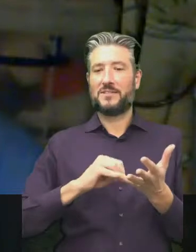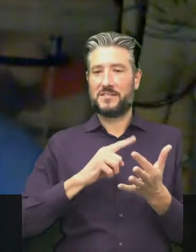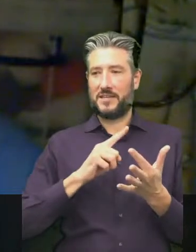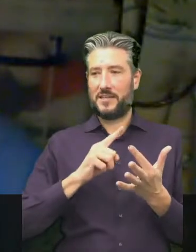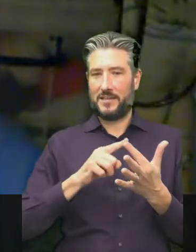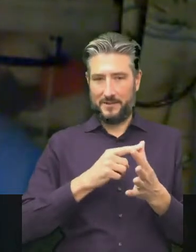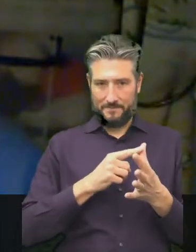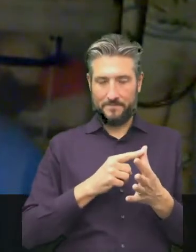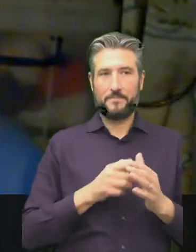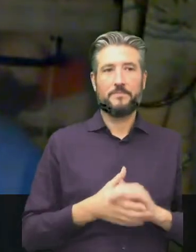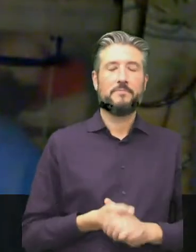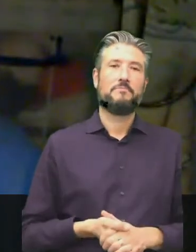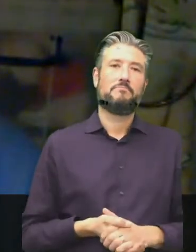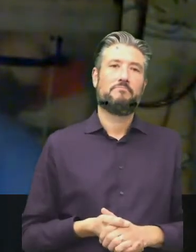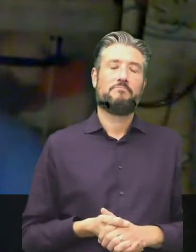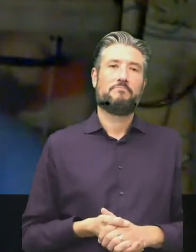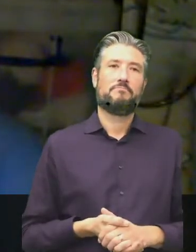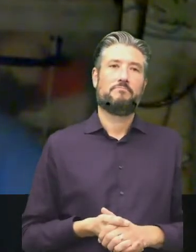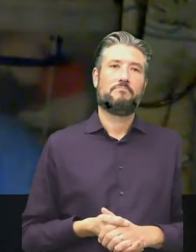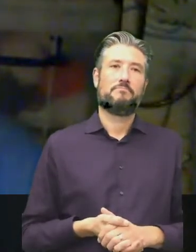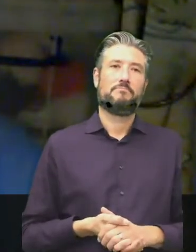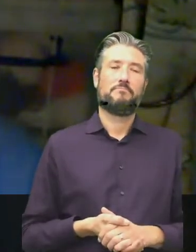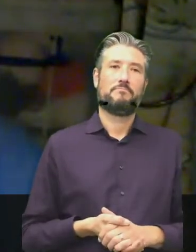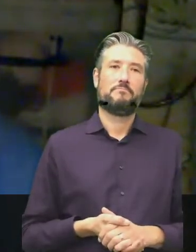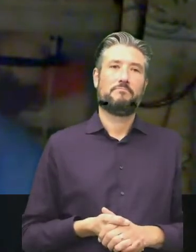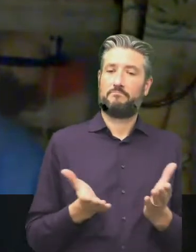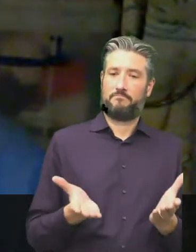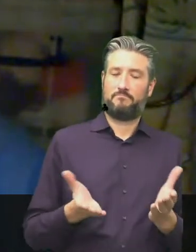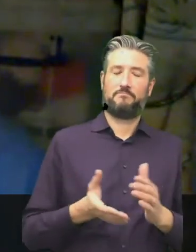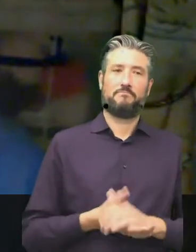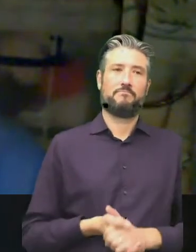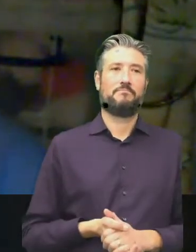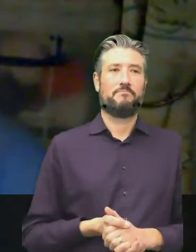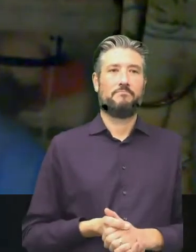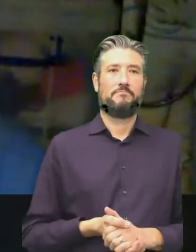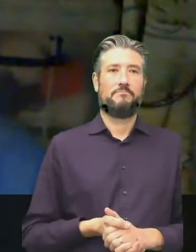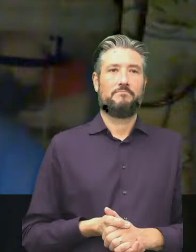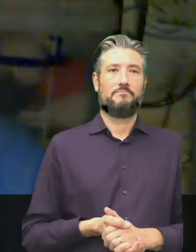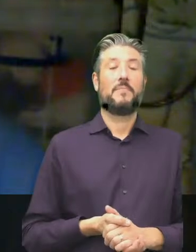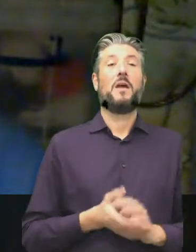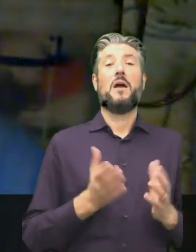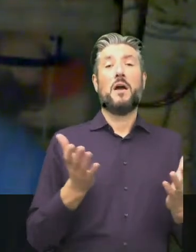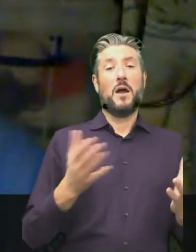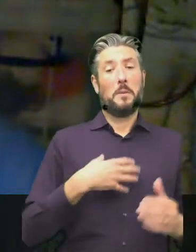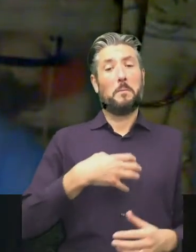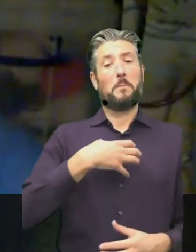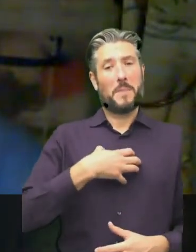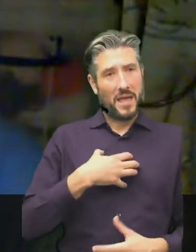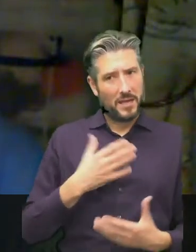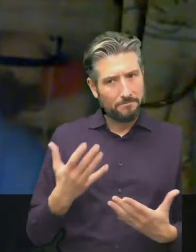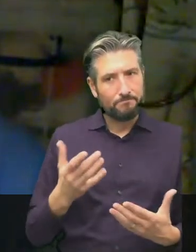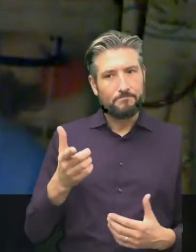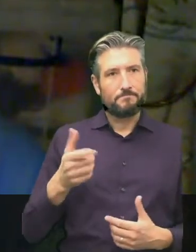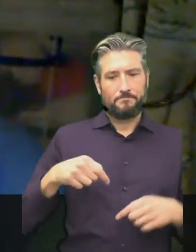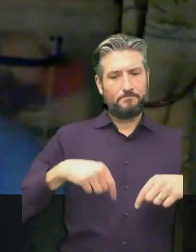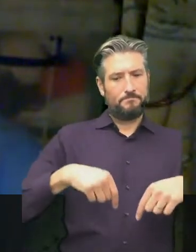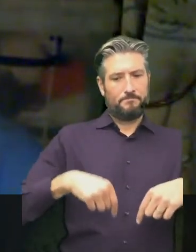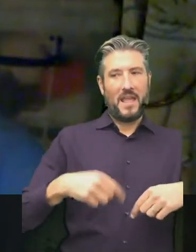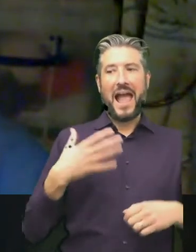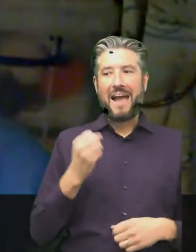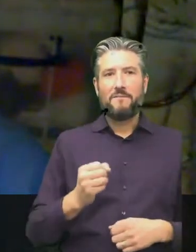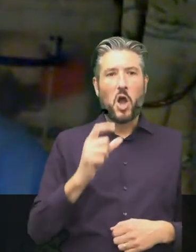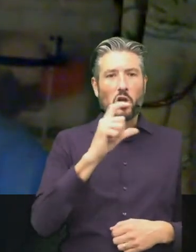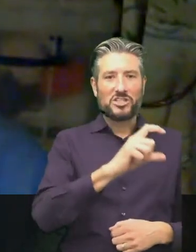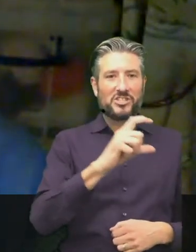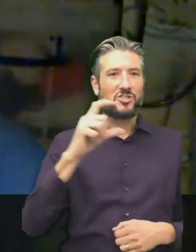Thank you, Chair. Mr. Mayor, London has a congestion charge to encourage people to use their vehicles less. We